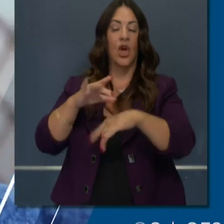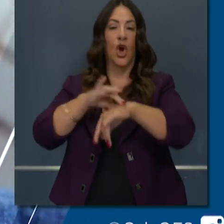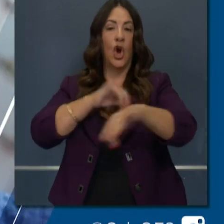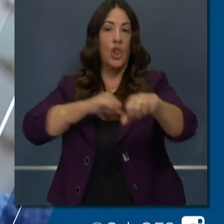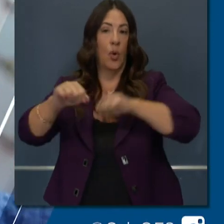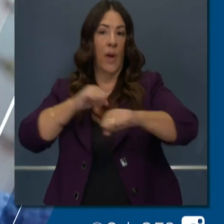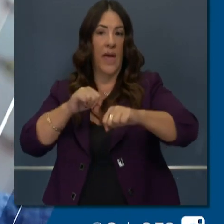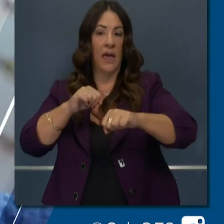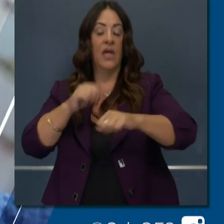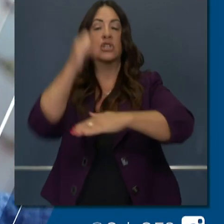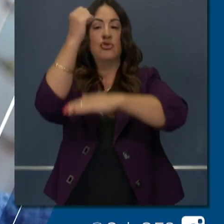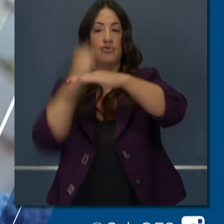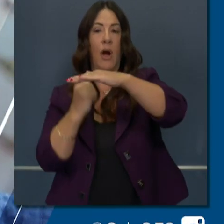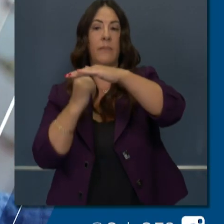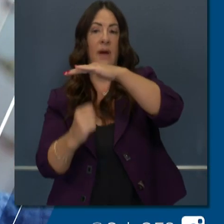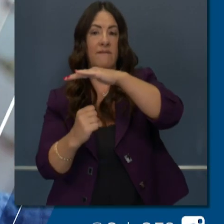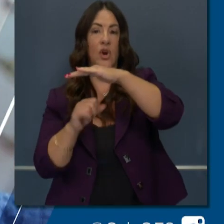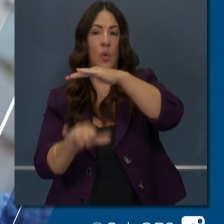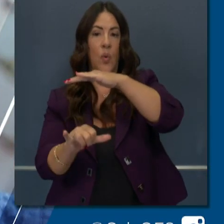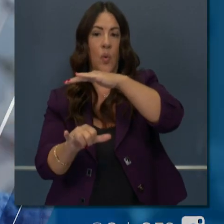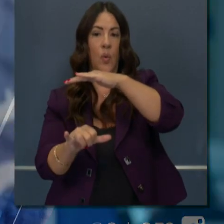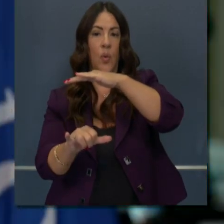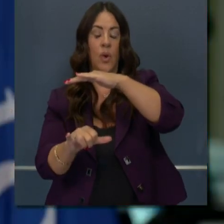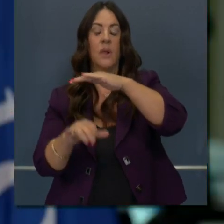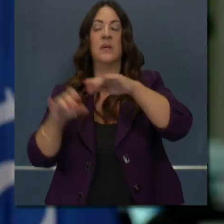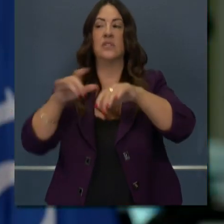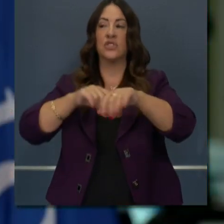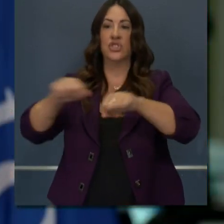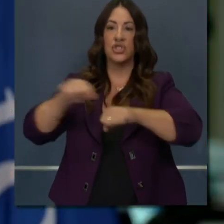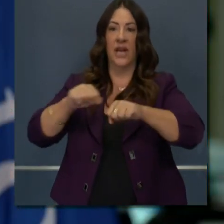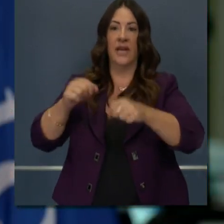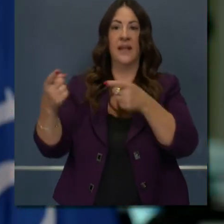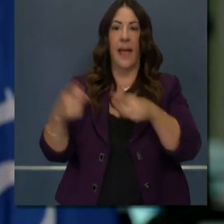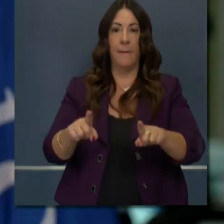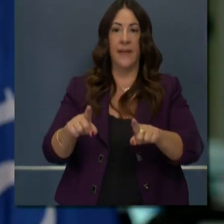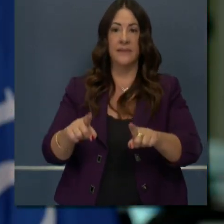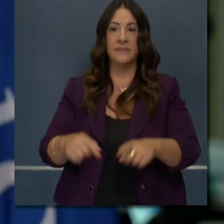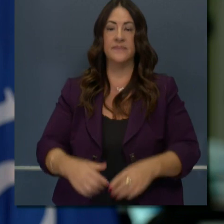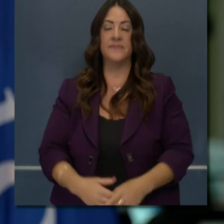Earthquake. Drop, cover, hold on. Shaking expected.